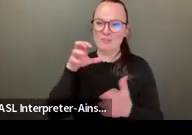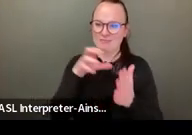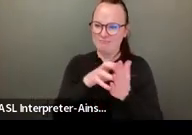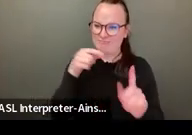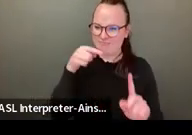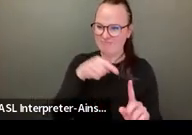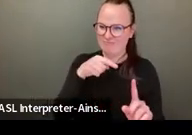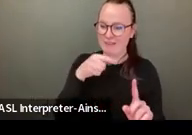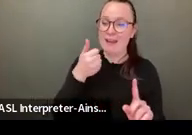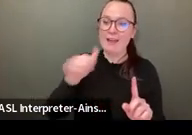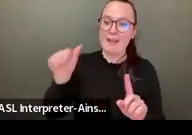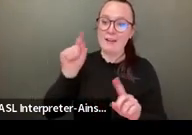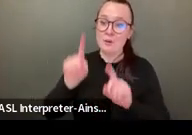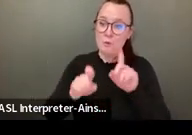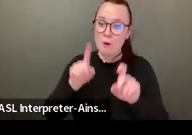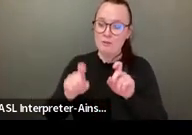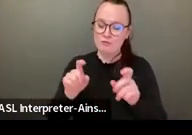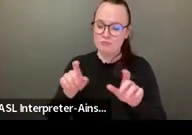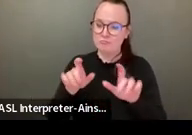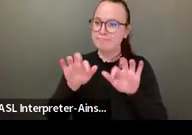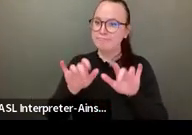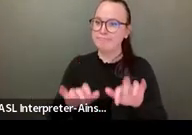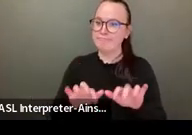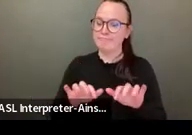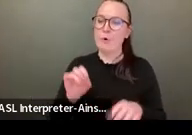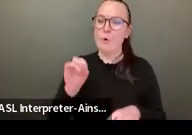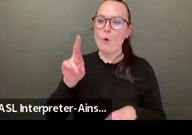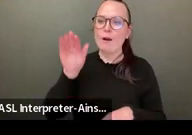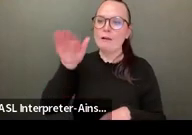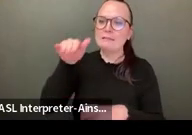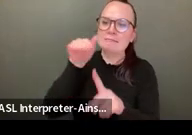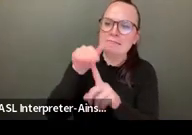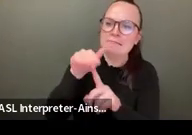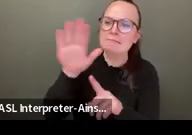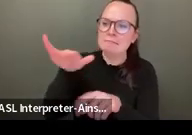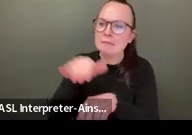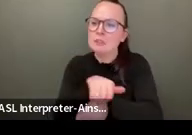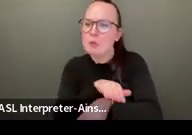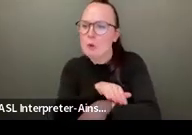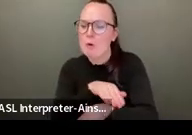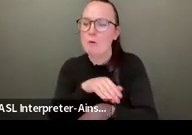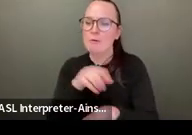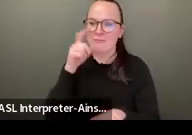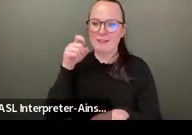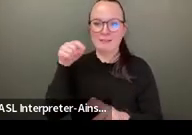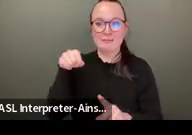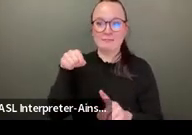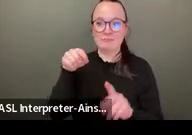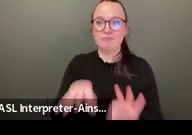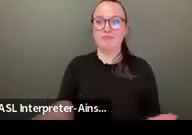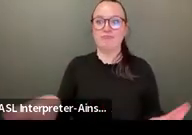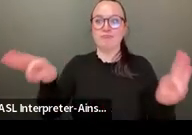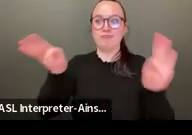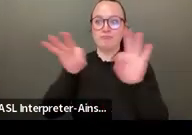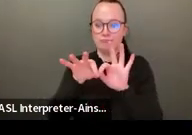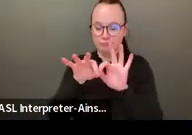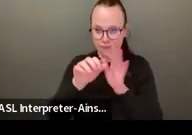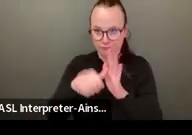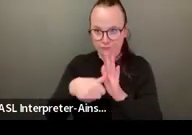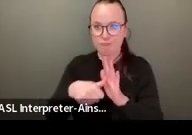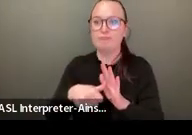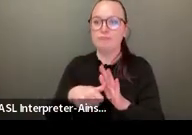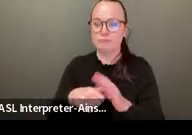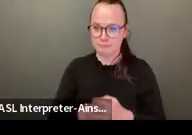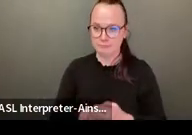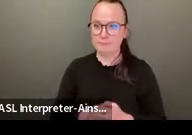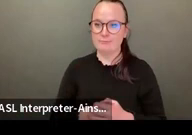questions you might have in the chat or slow me down, because this is a really important section. And I would strongly